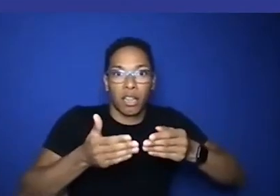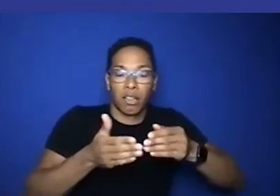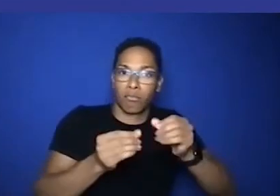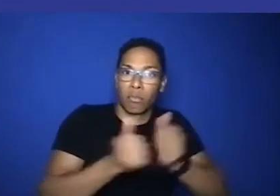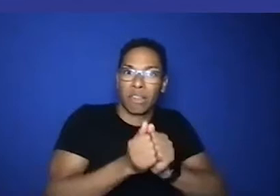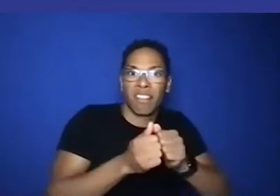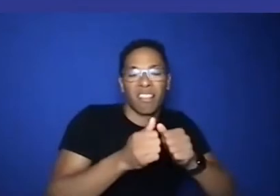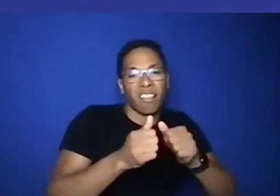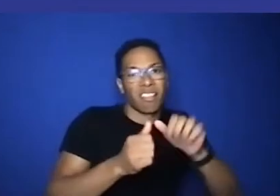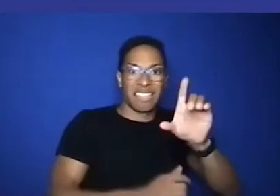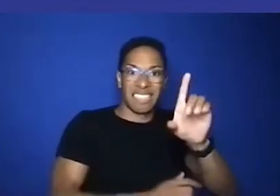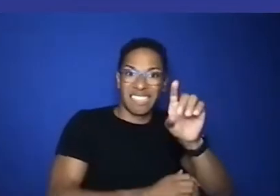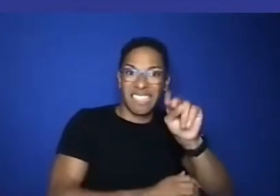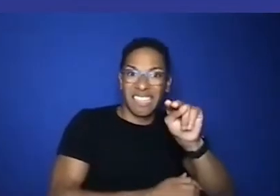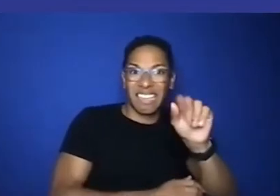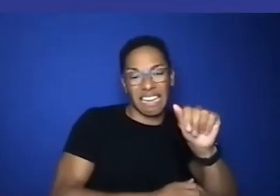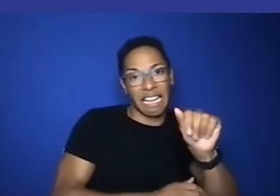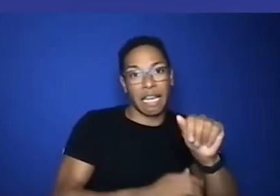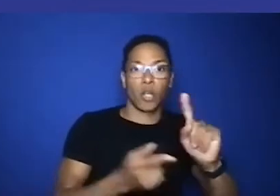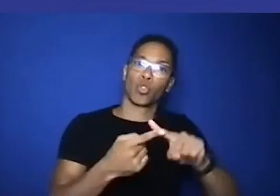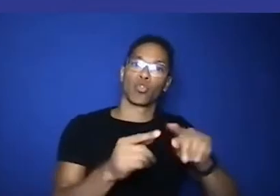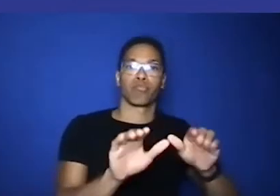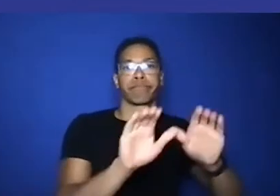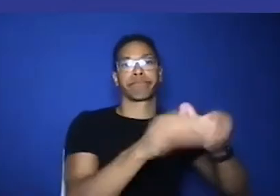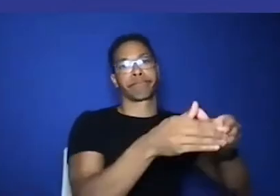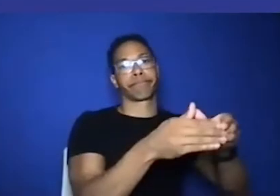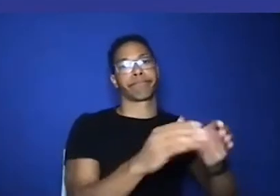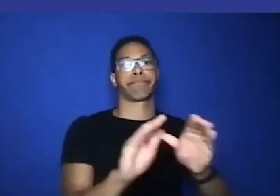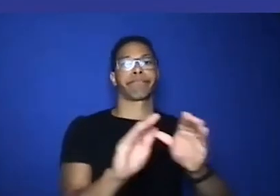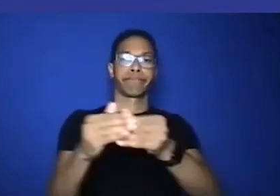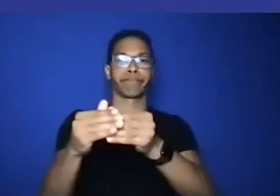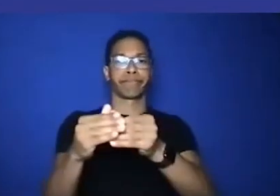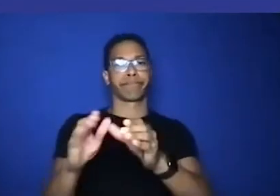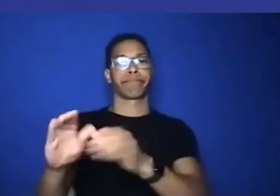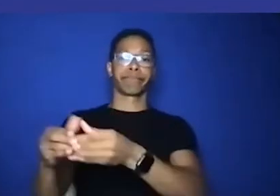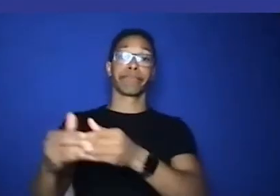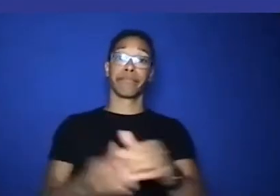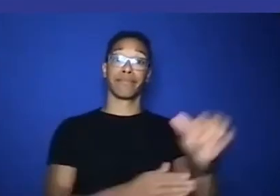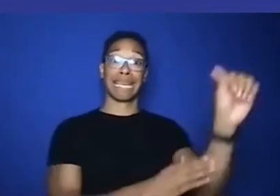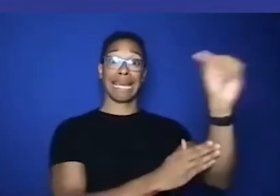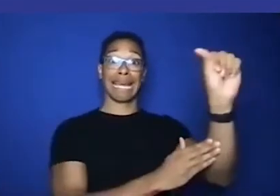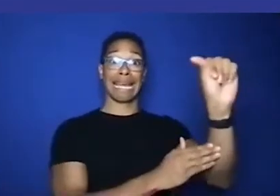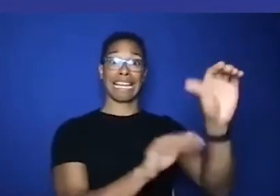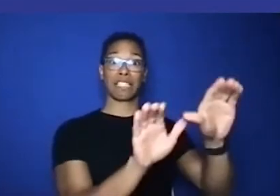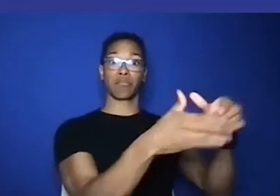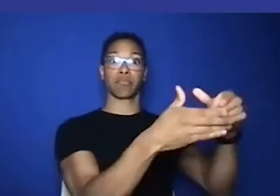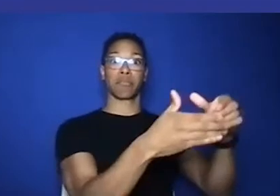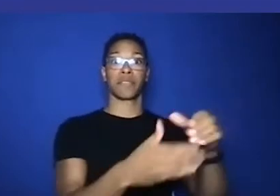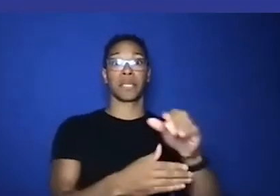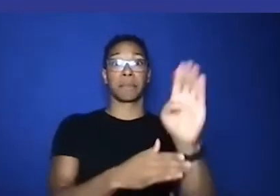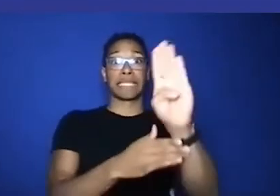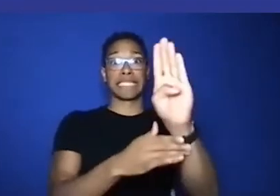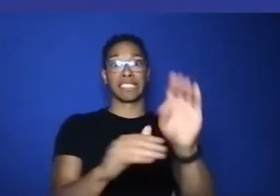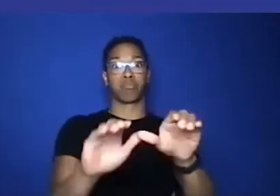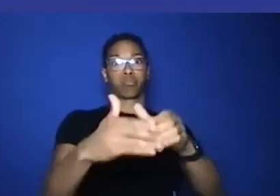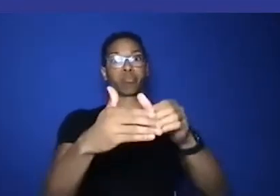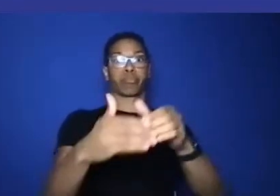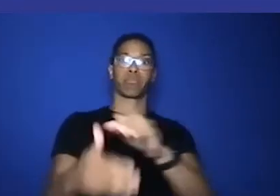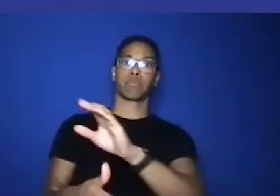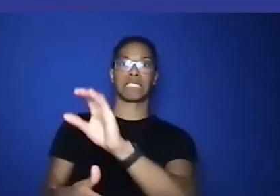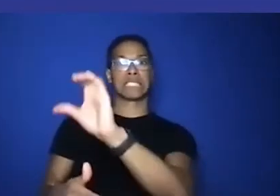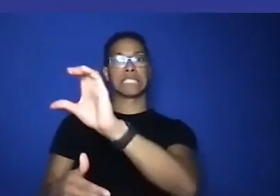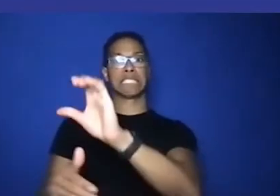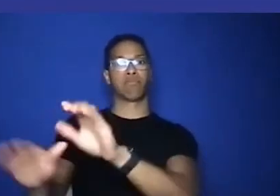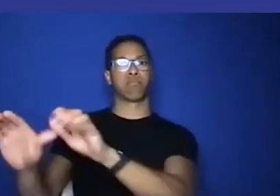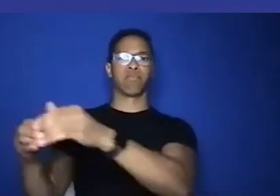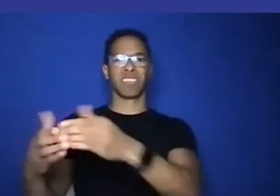like DNA sequences of these like A's, T's, C's, G's, so that we're no longer a full people, but we're just